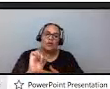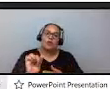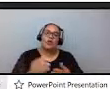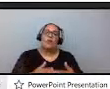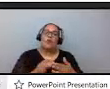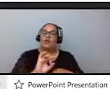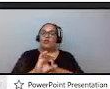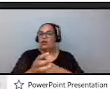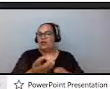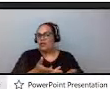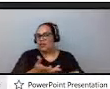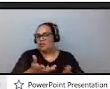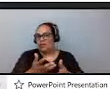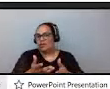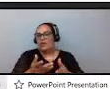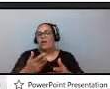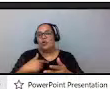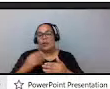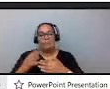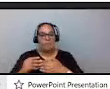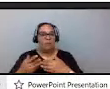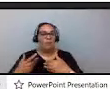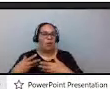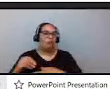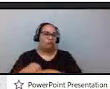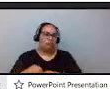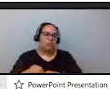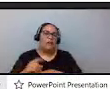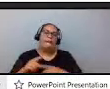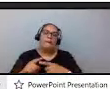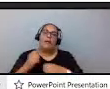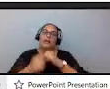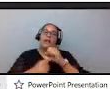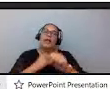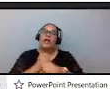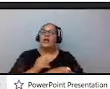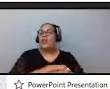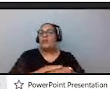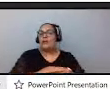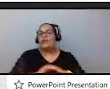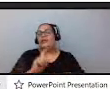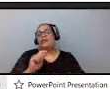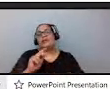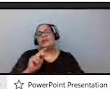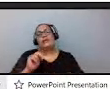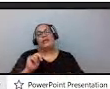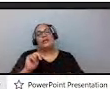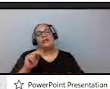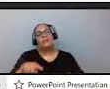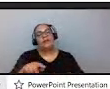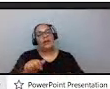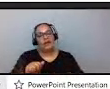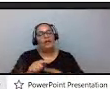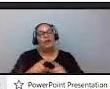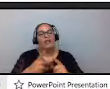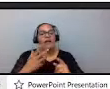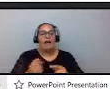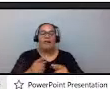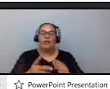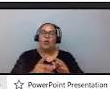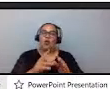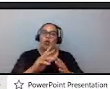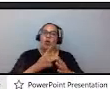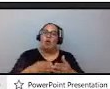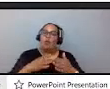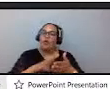consultative committees to which we are a member uh on an annual basis the tnpa does illustrate its Port development